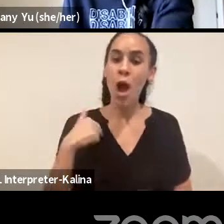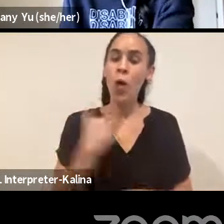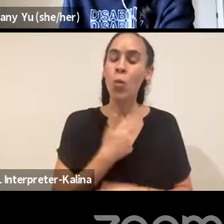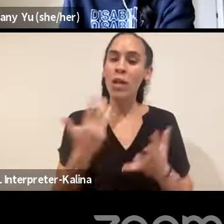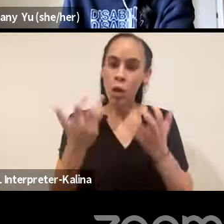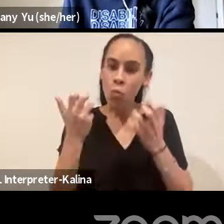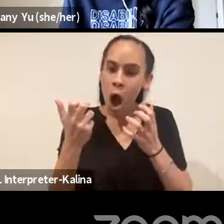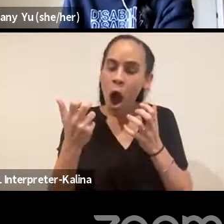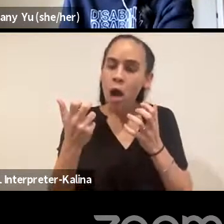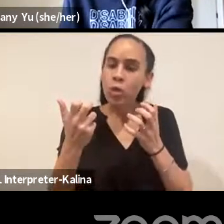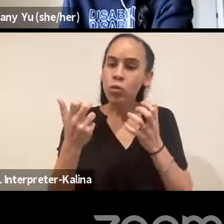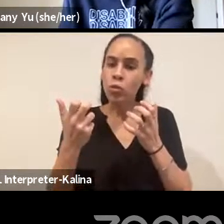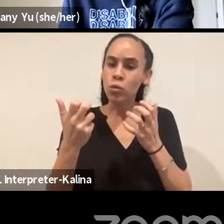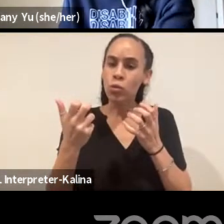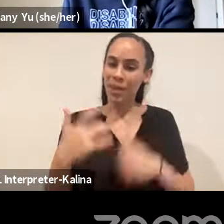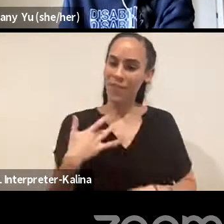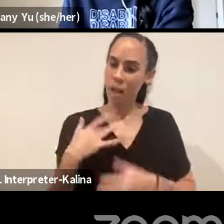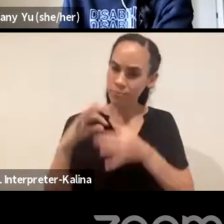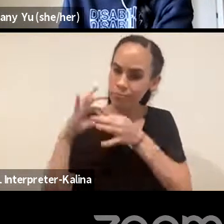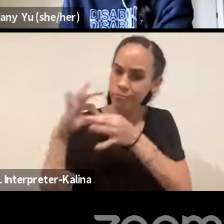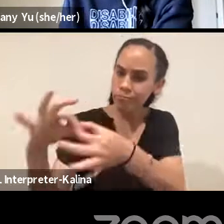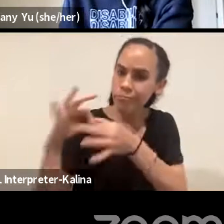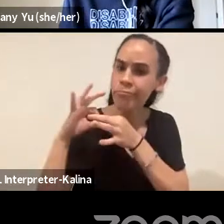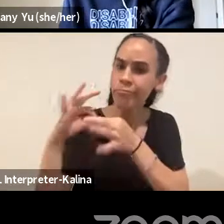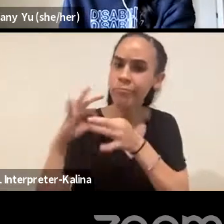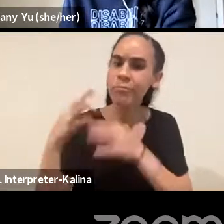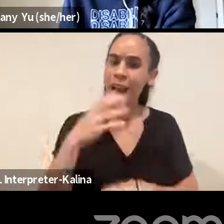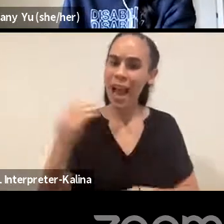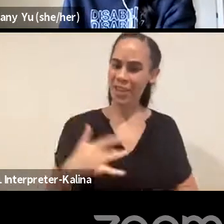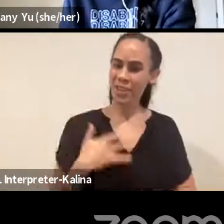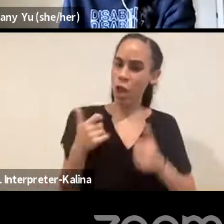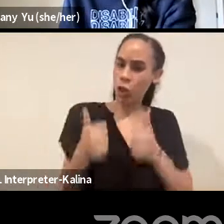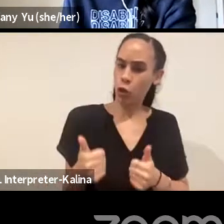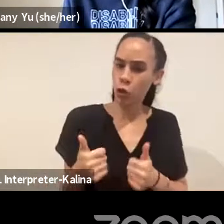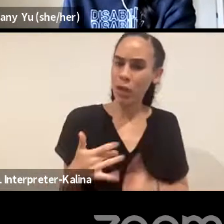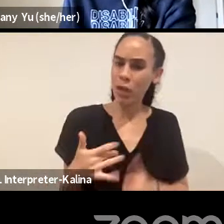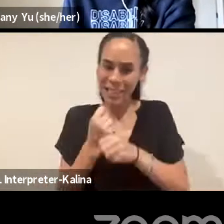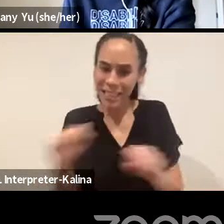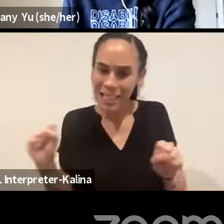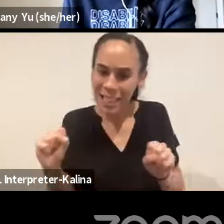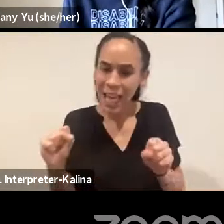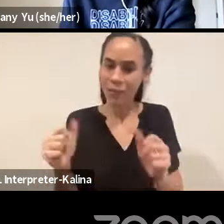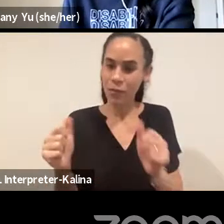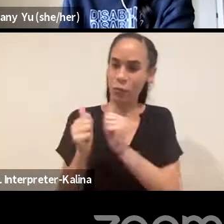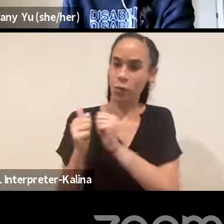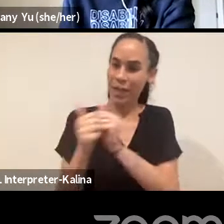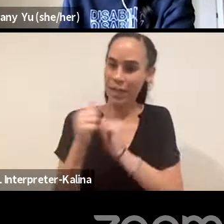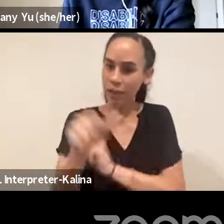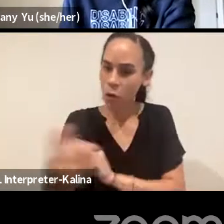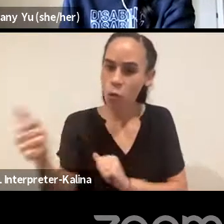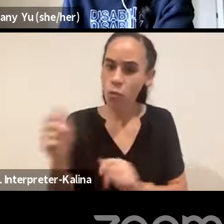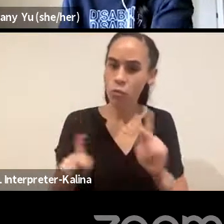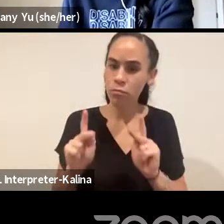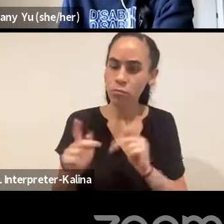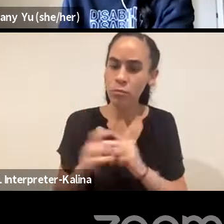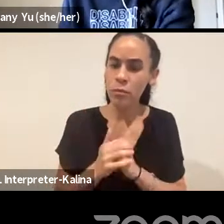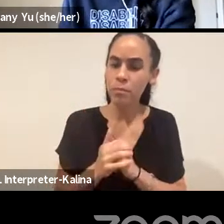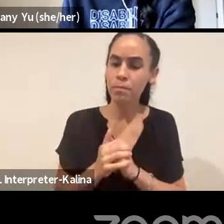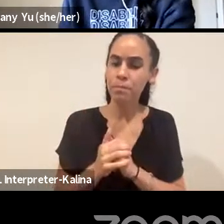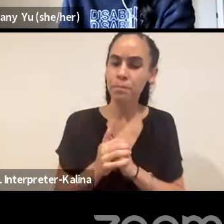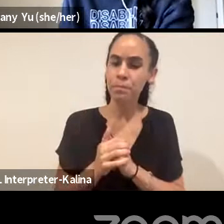people. And we want to feel good in people's midst. Like we want to feel safe, as has been shared.